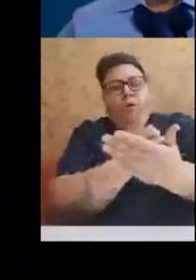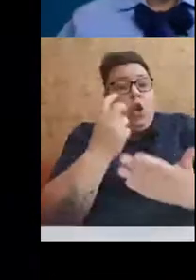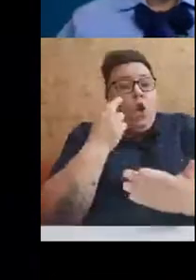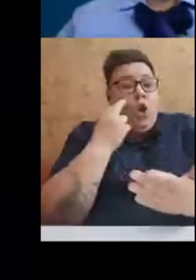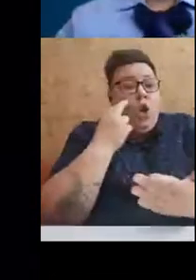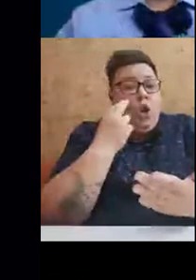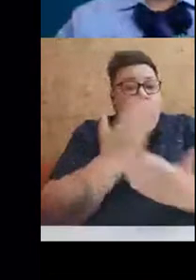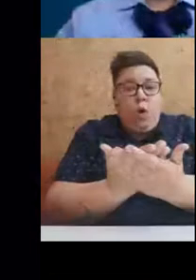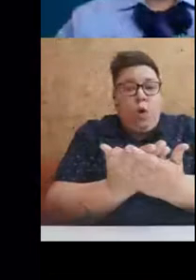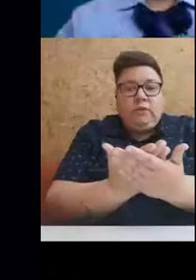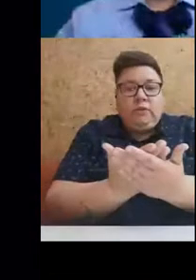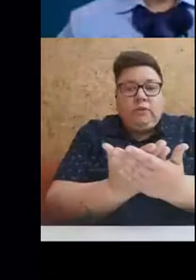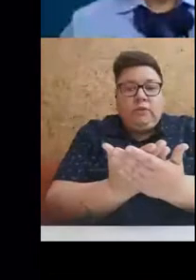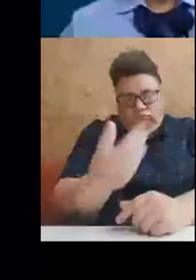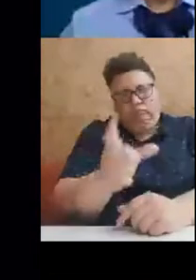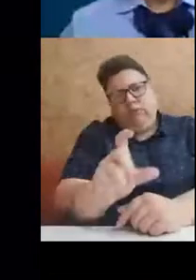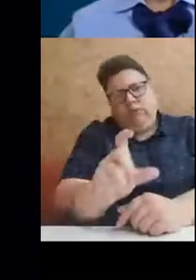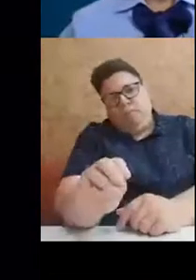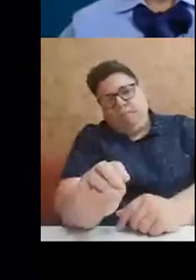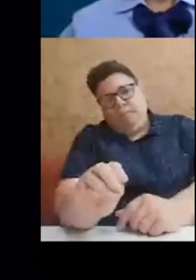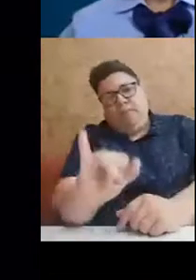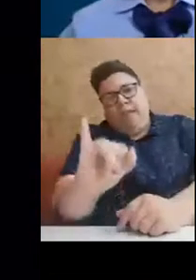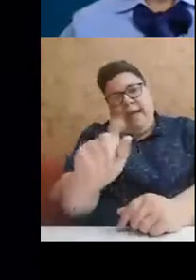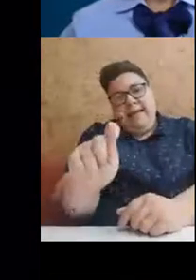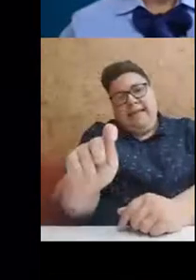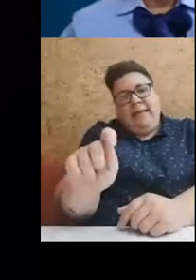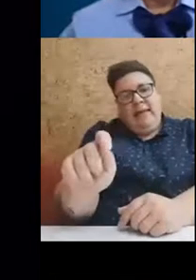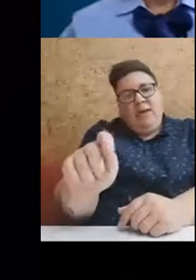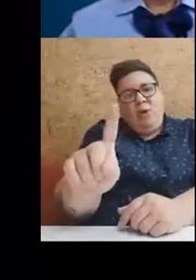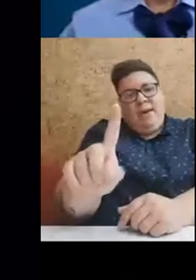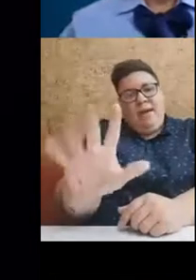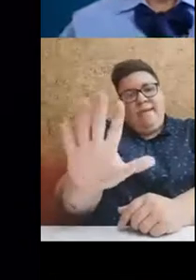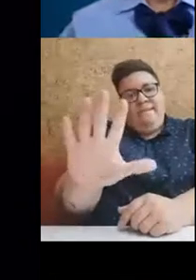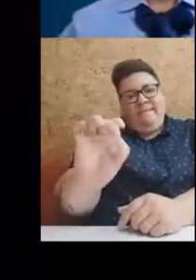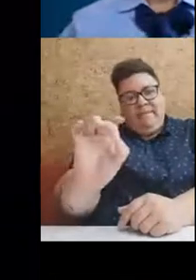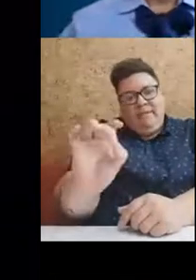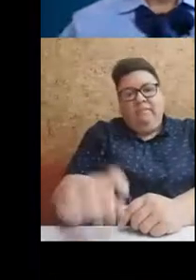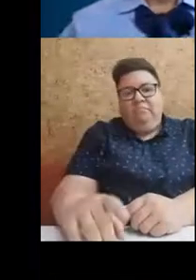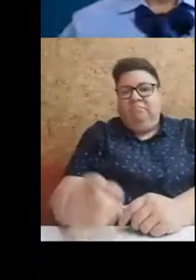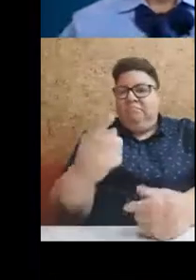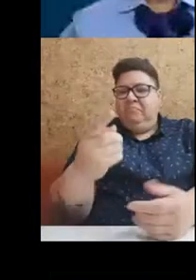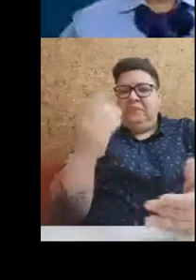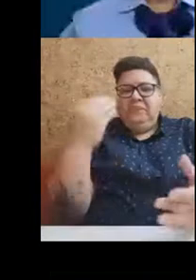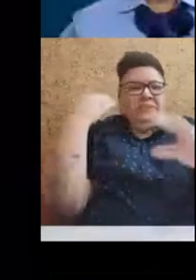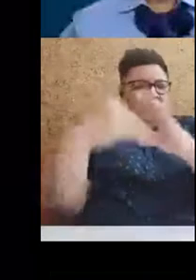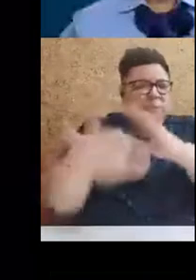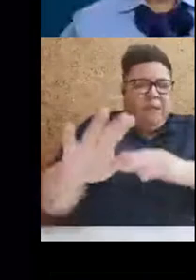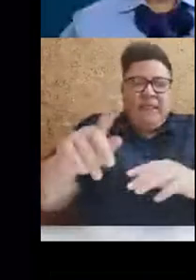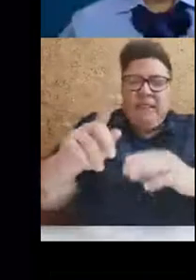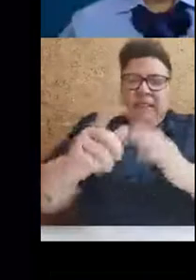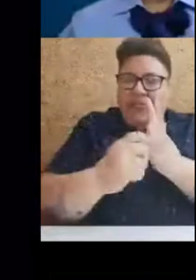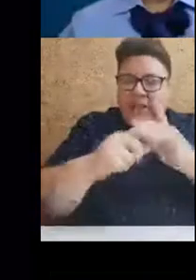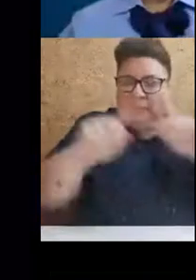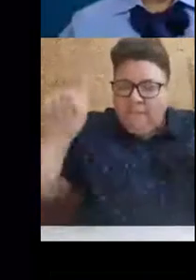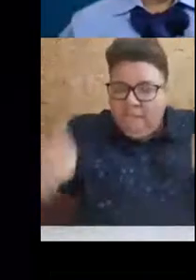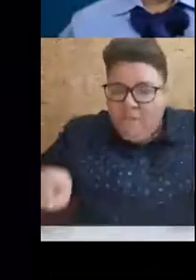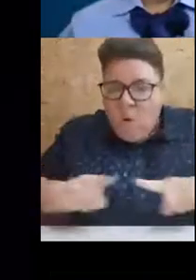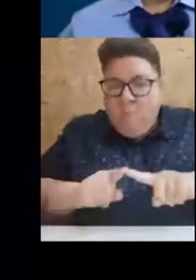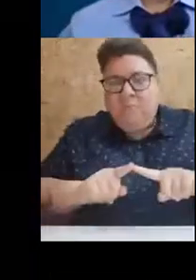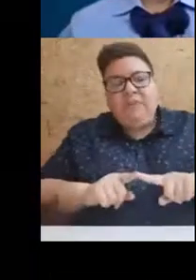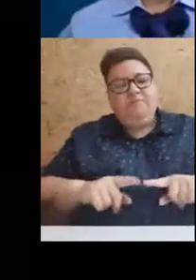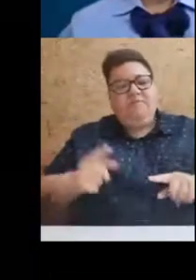quite often. The IT 150, you can submit your tax forms, you can make payment, you can request